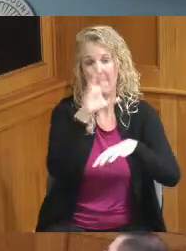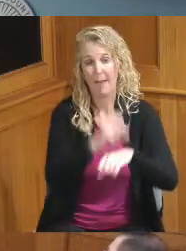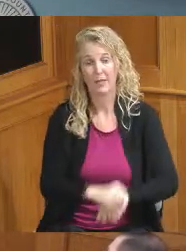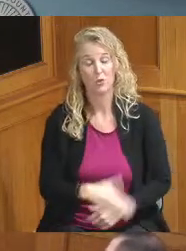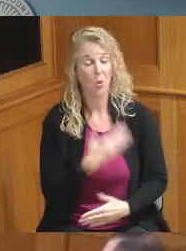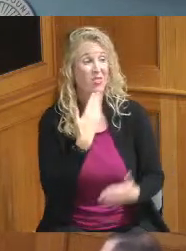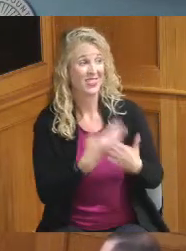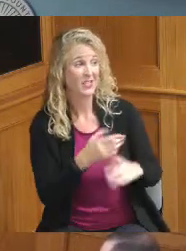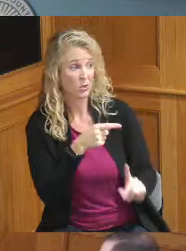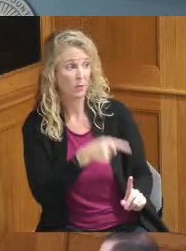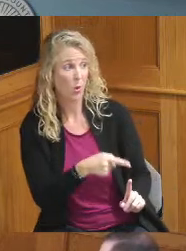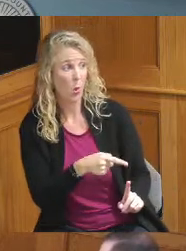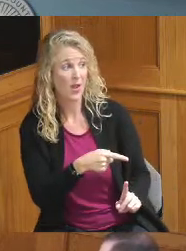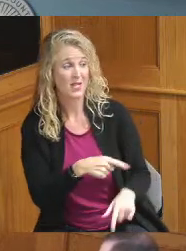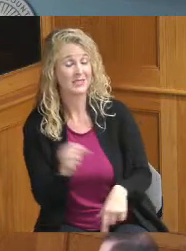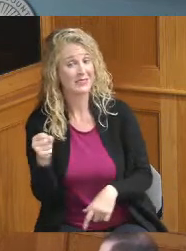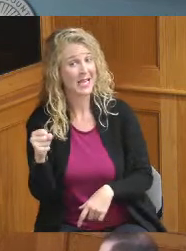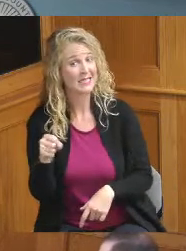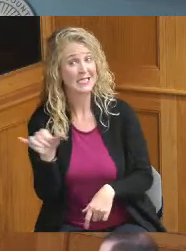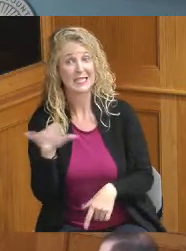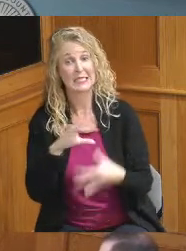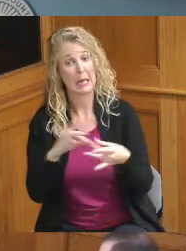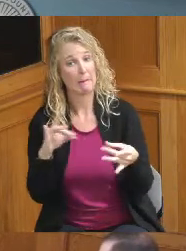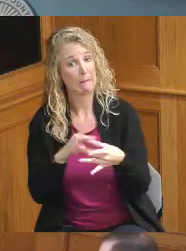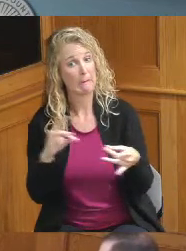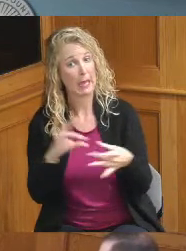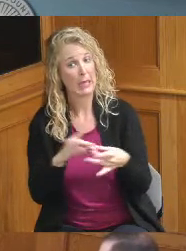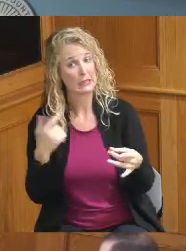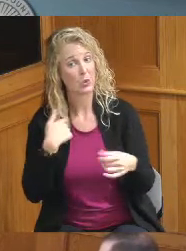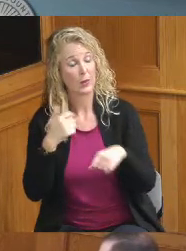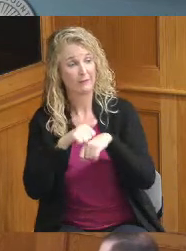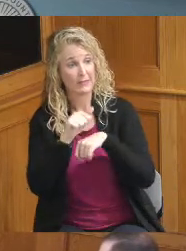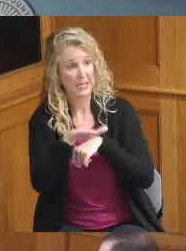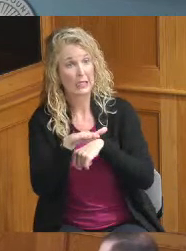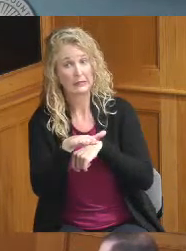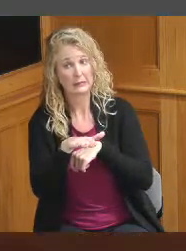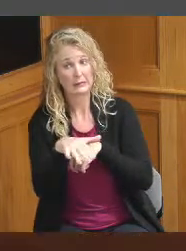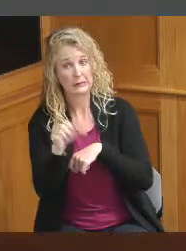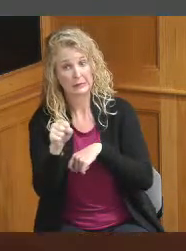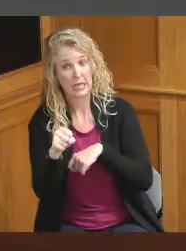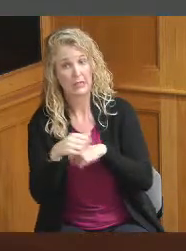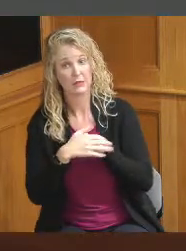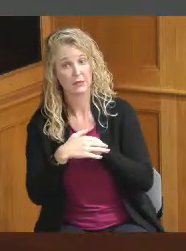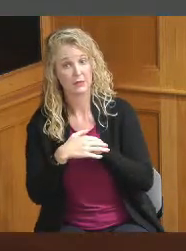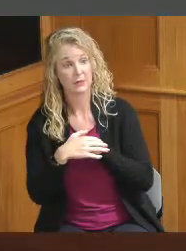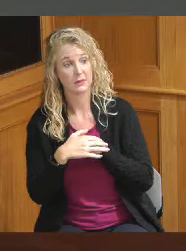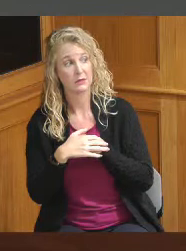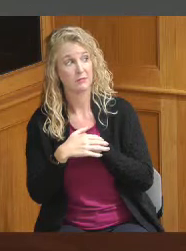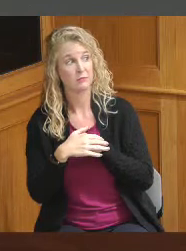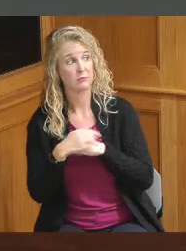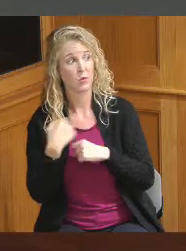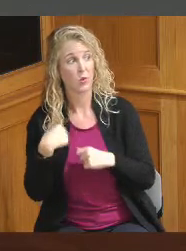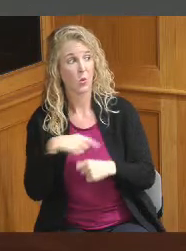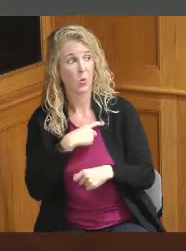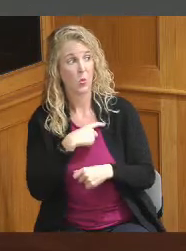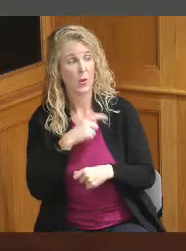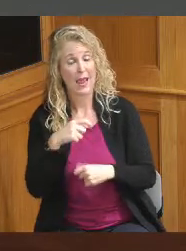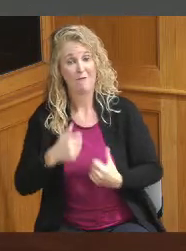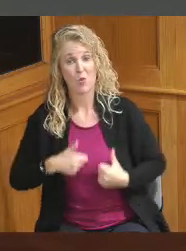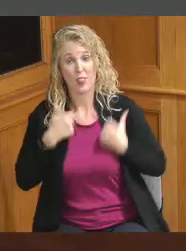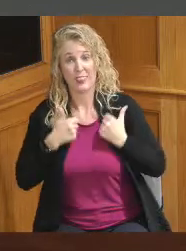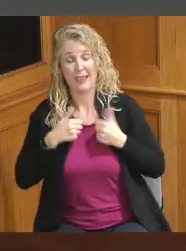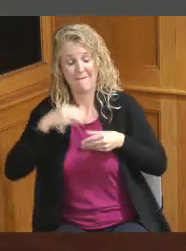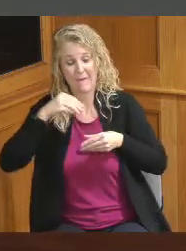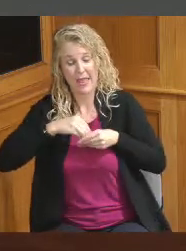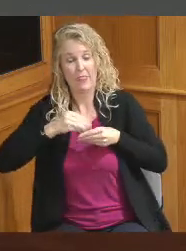It's a good question, and that same message has been sent from our stadium manager to the stadium management that we have to live within